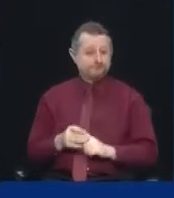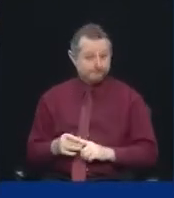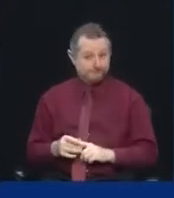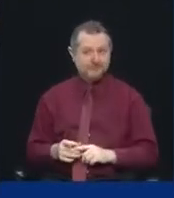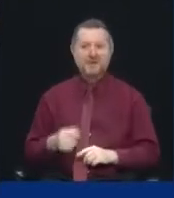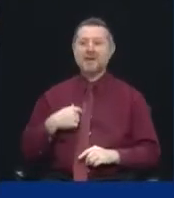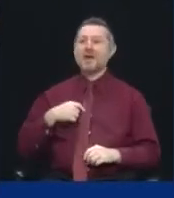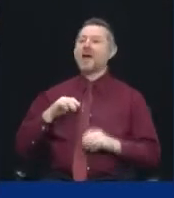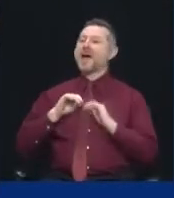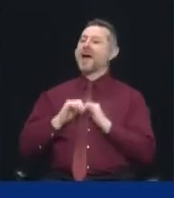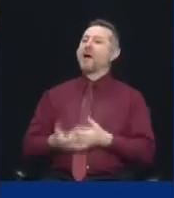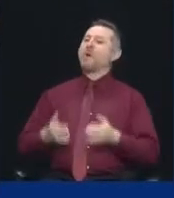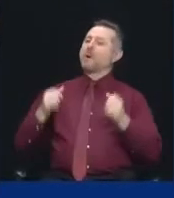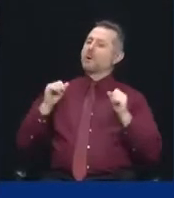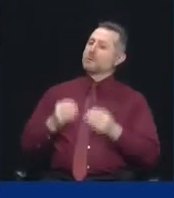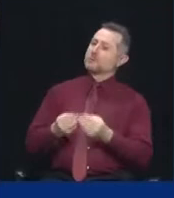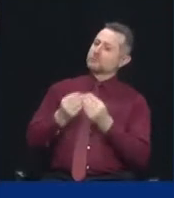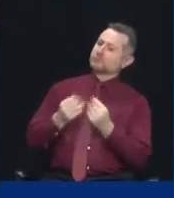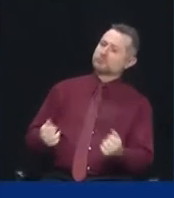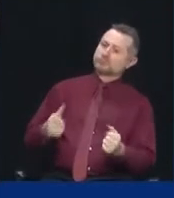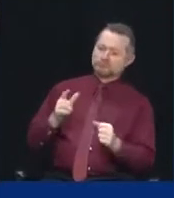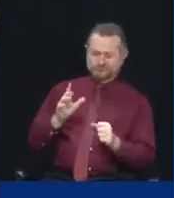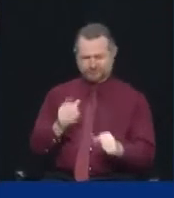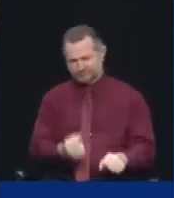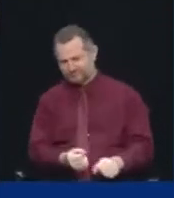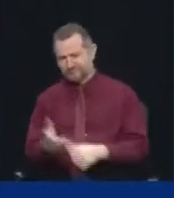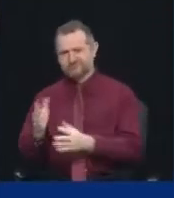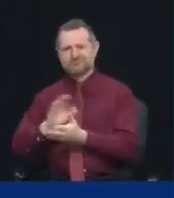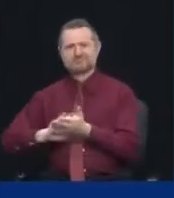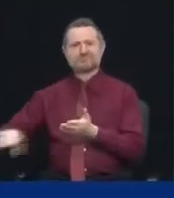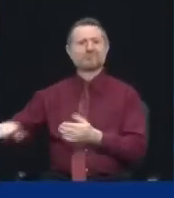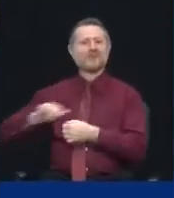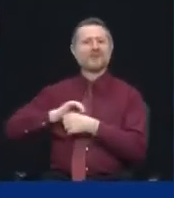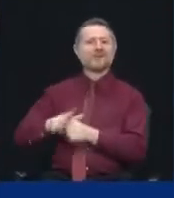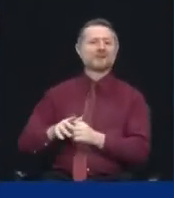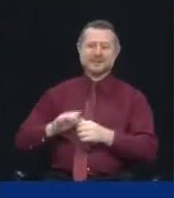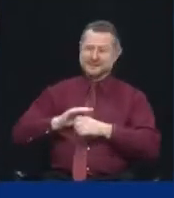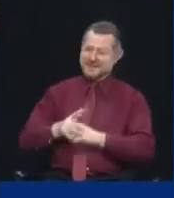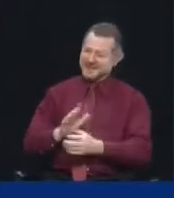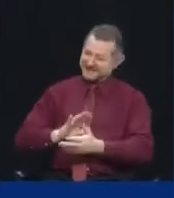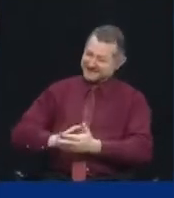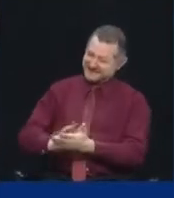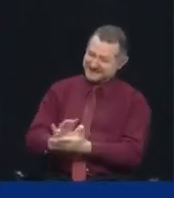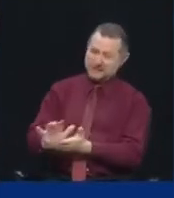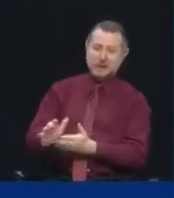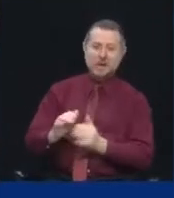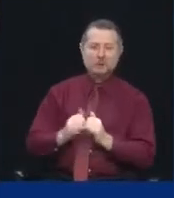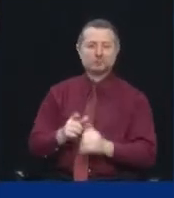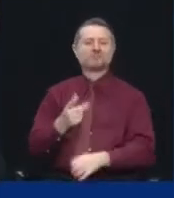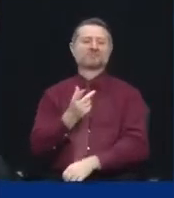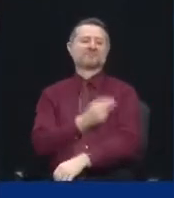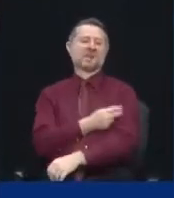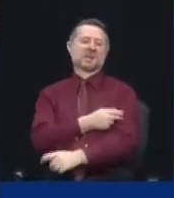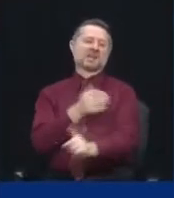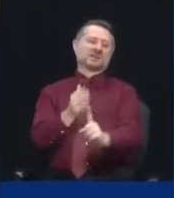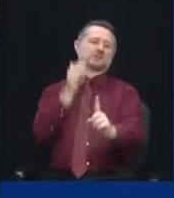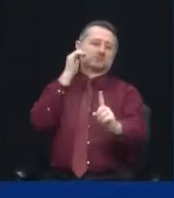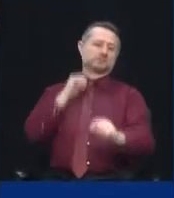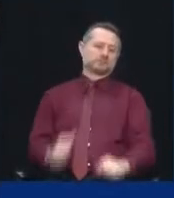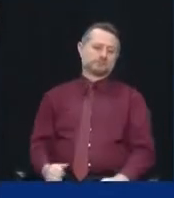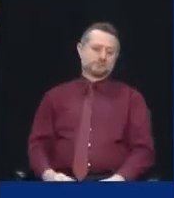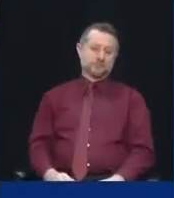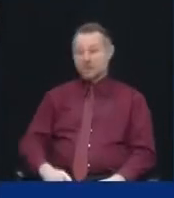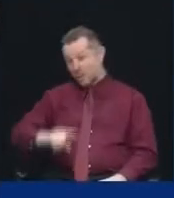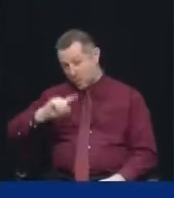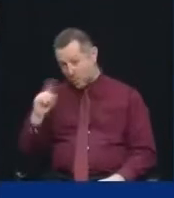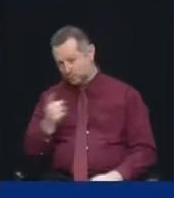way to address and defeat COVID and crush COVID is to get the vaccination. We have to